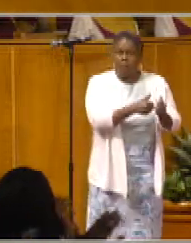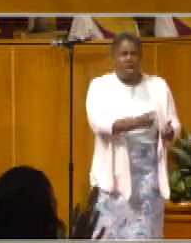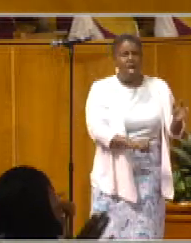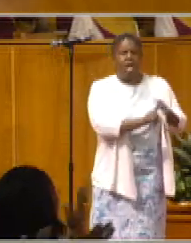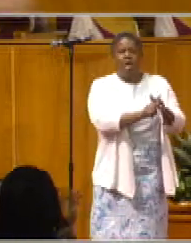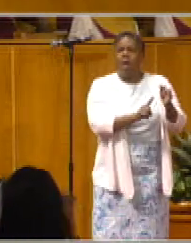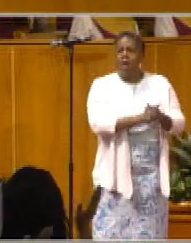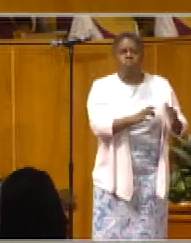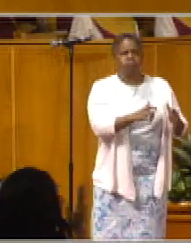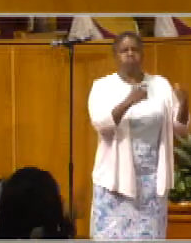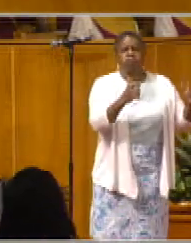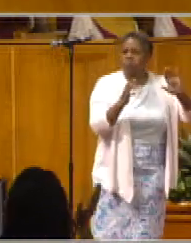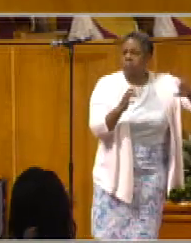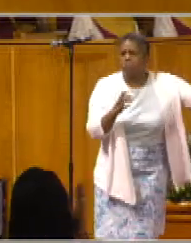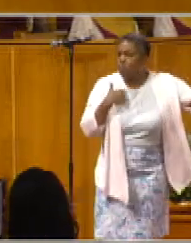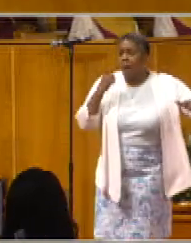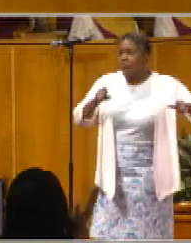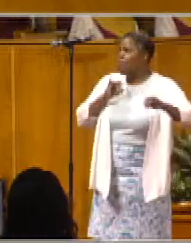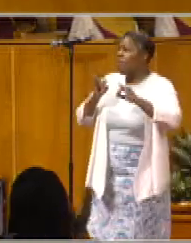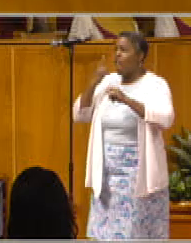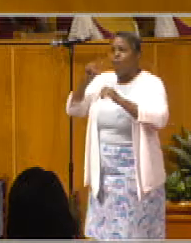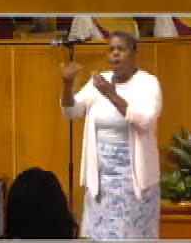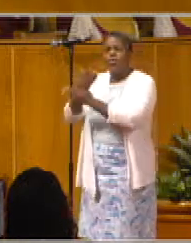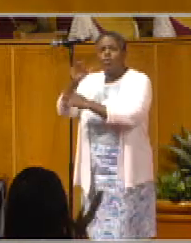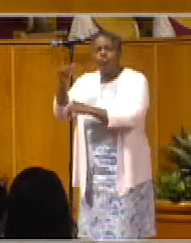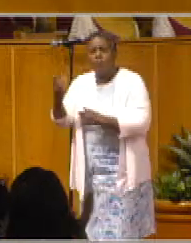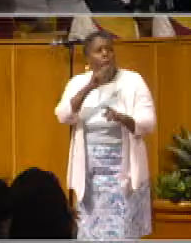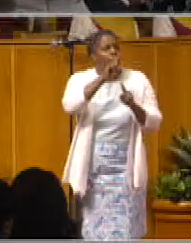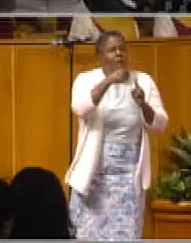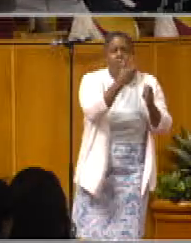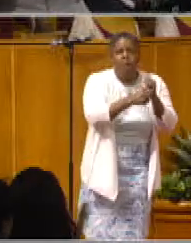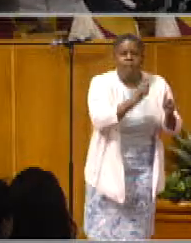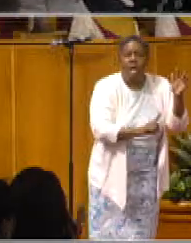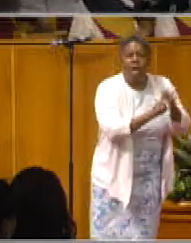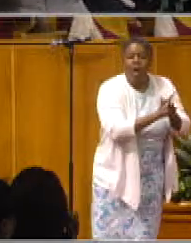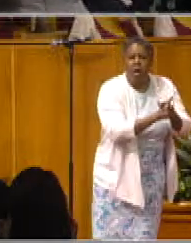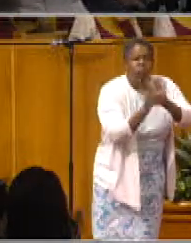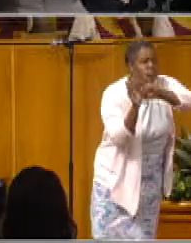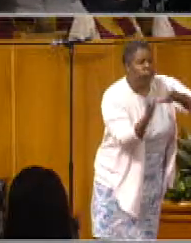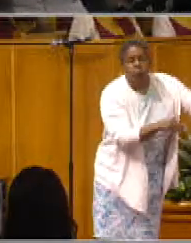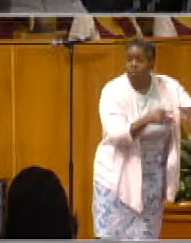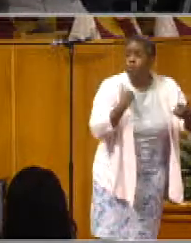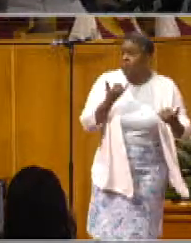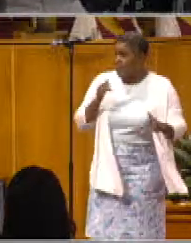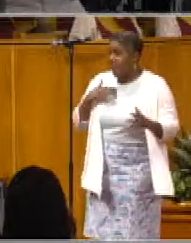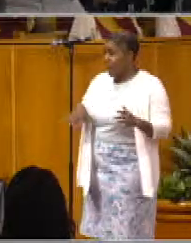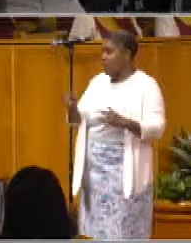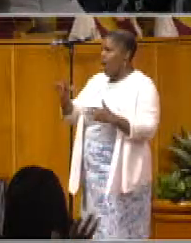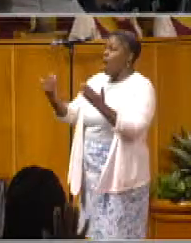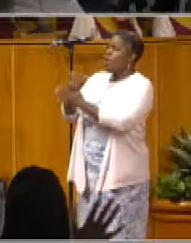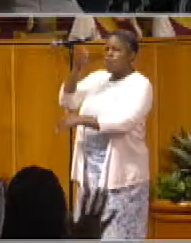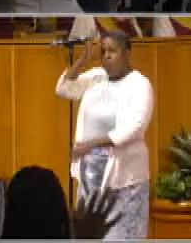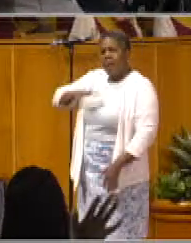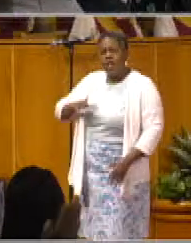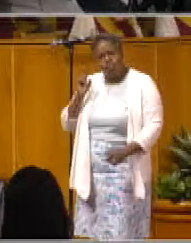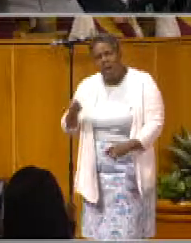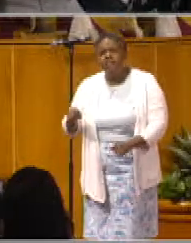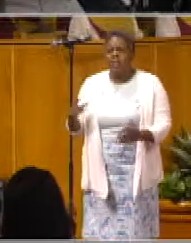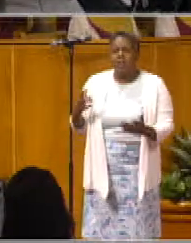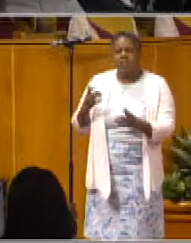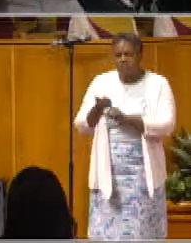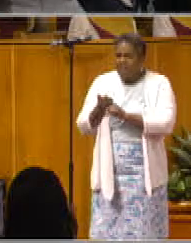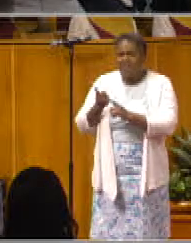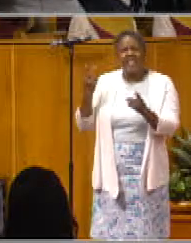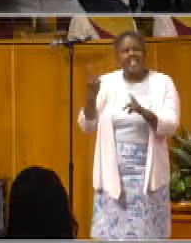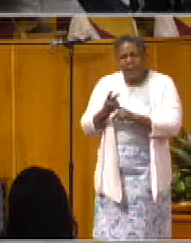falls apart, you got to interview for another job. When the ship falls apart, you got to find you another man. You better get yourself